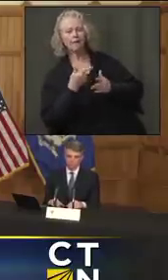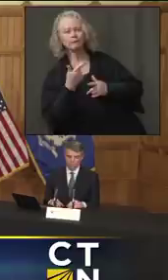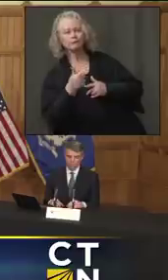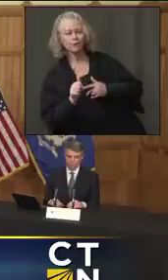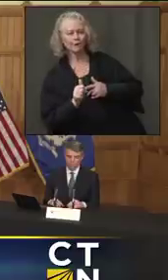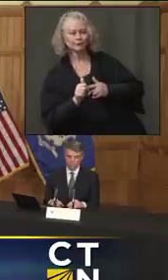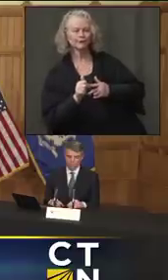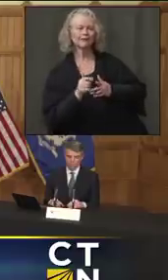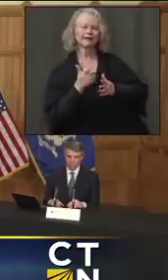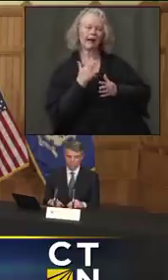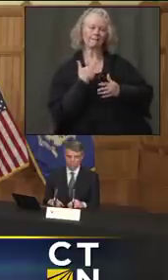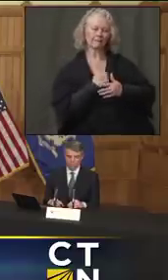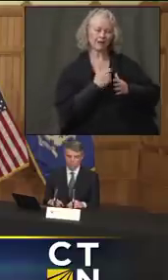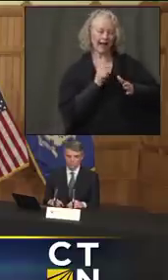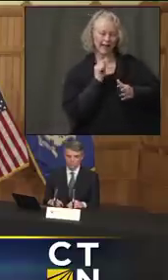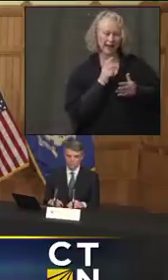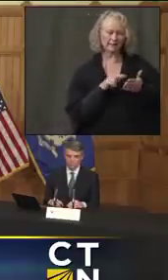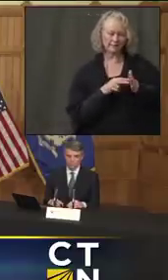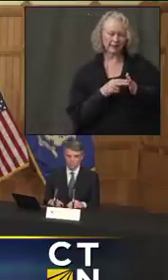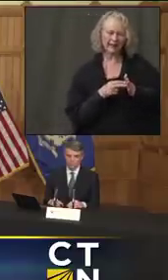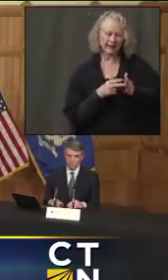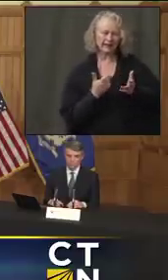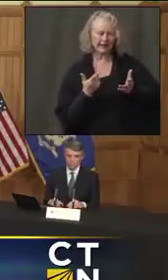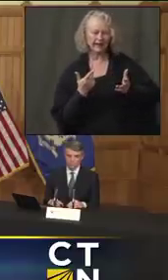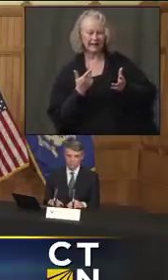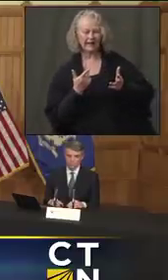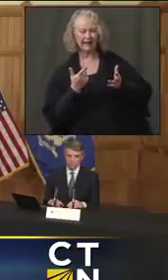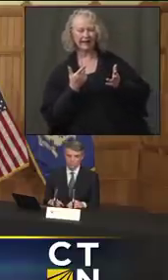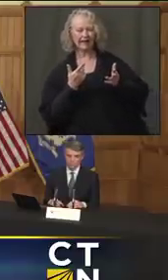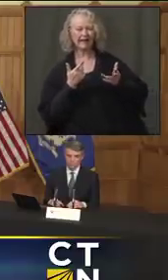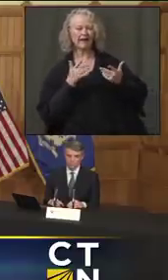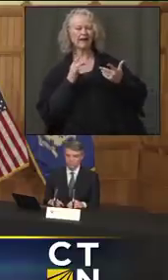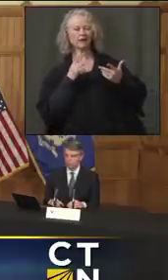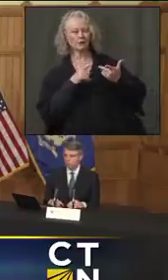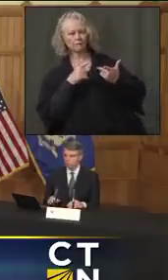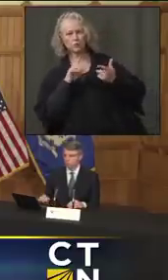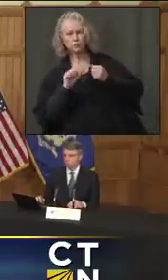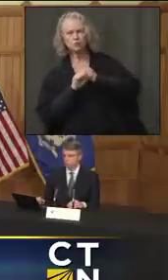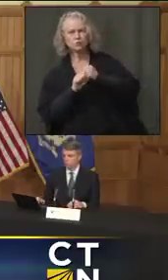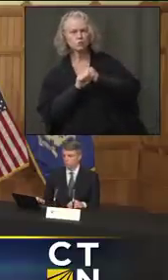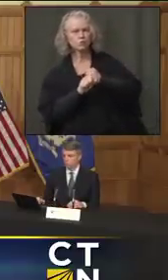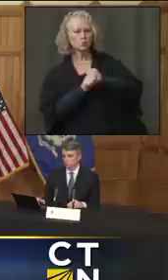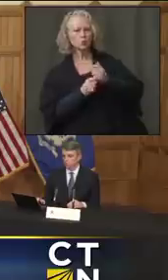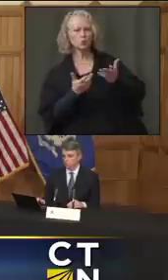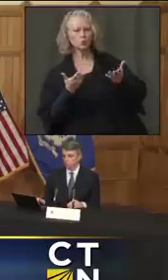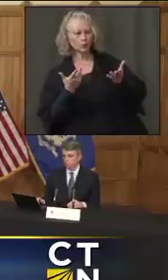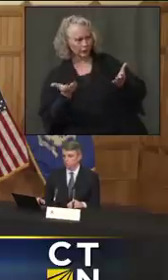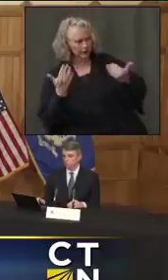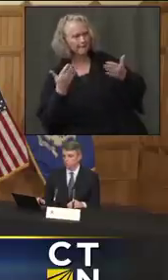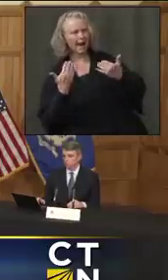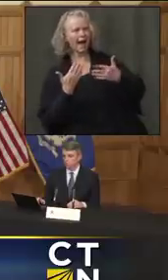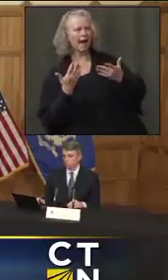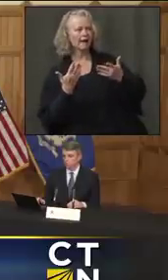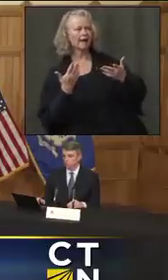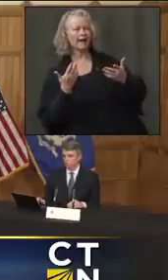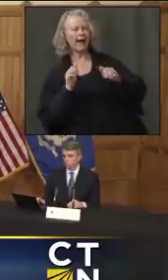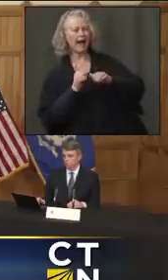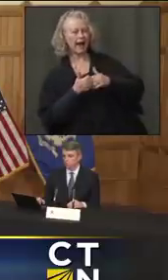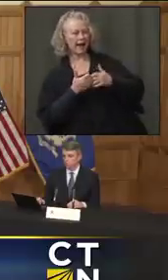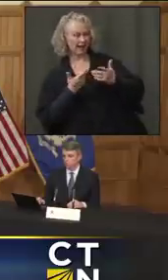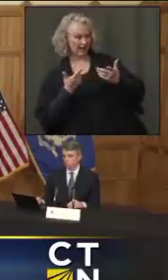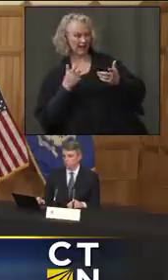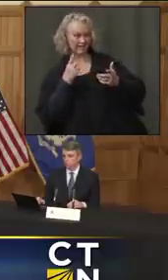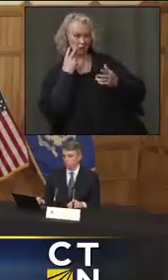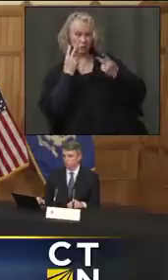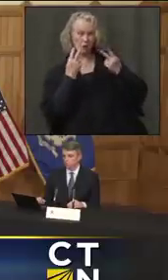telling you businesses, my bad. Oh, for so the what are you looking at as far as a marketing plan to tell people we're open, it's safe, come back, and how has it been going in the other